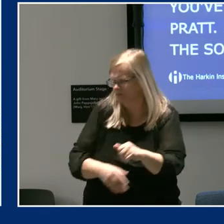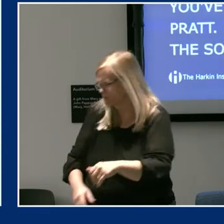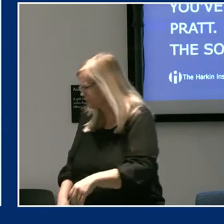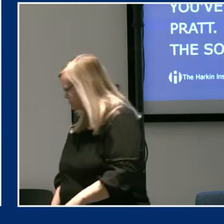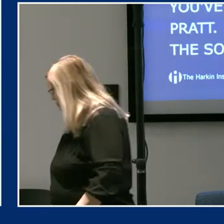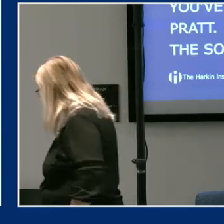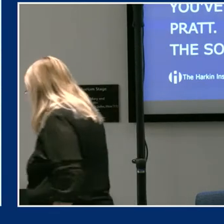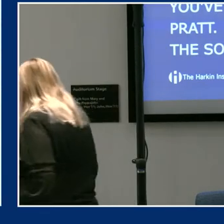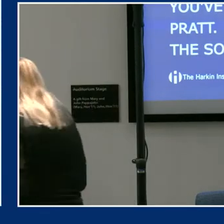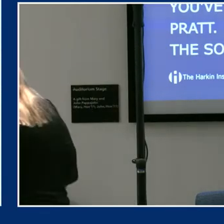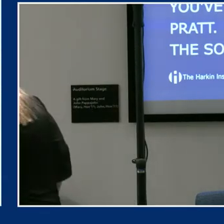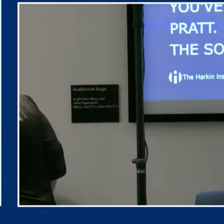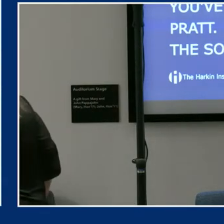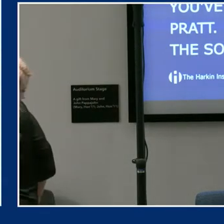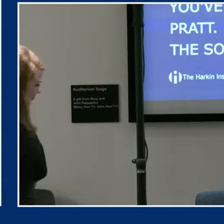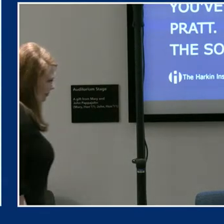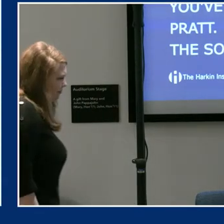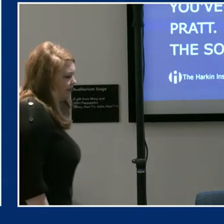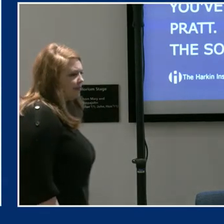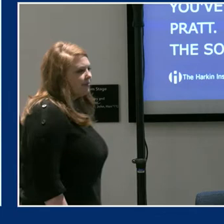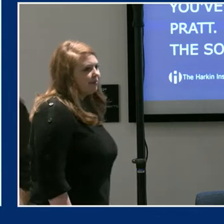say